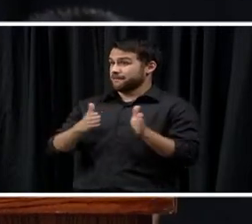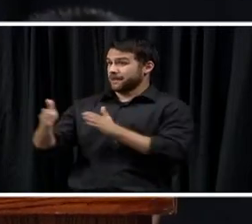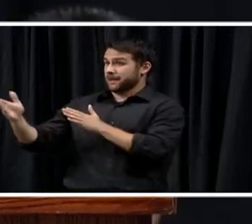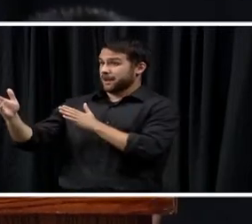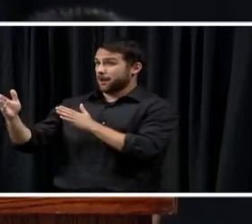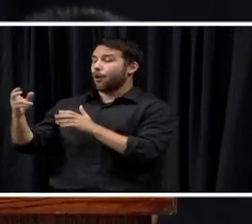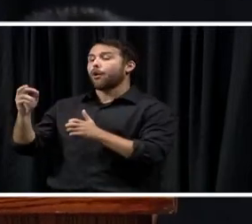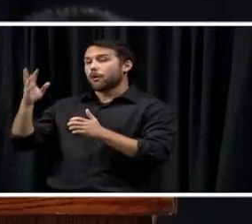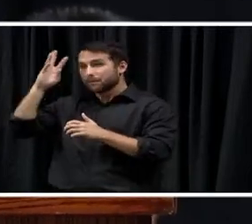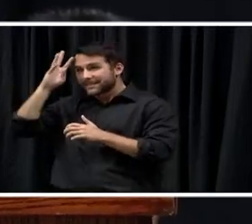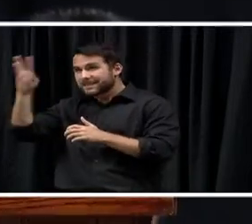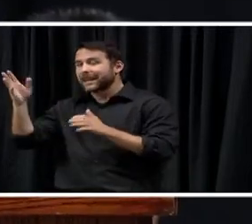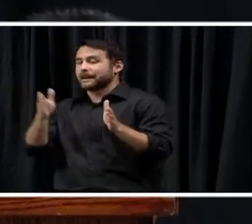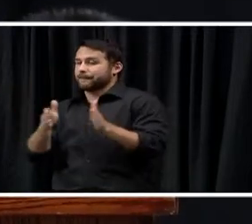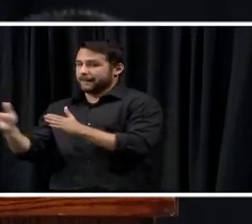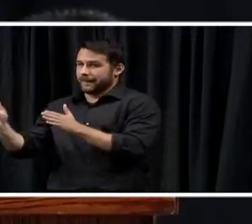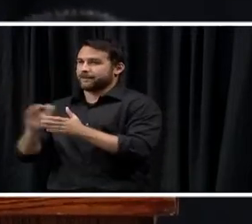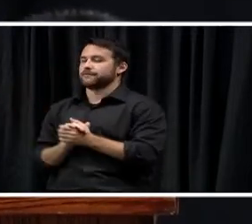least pretending to.